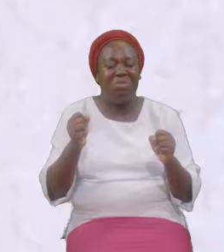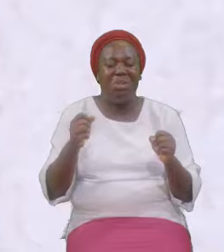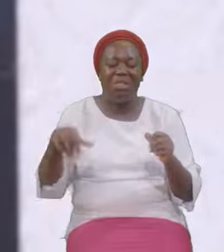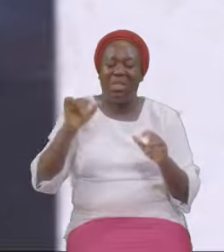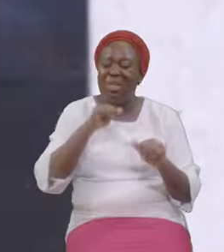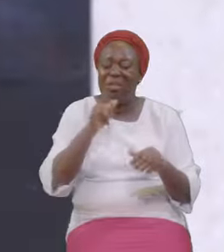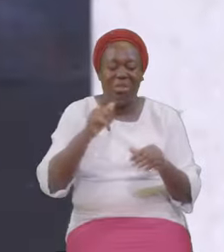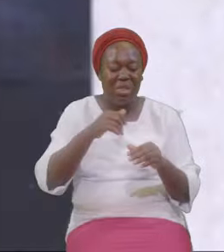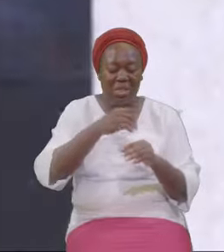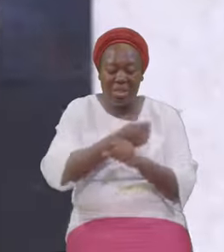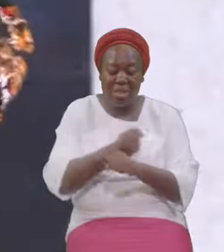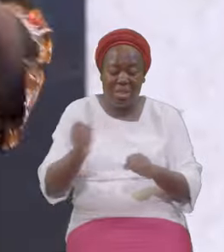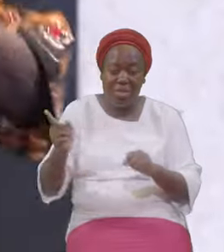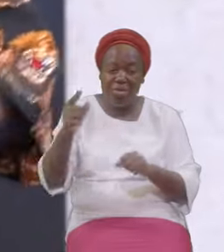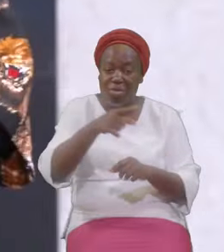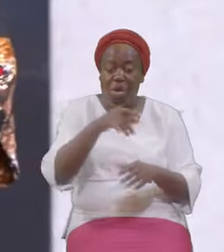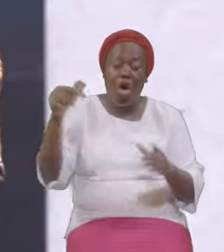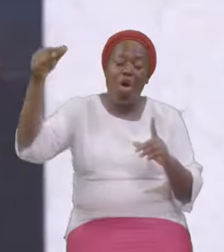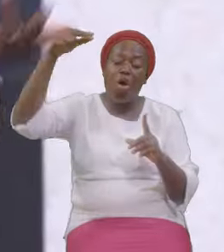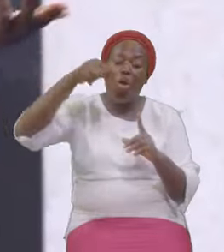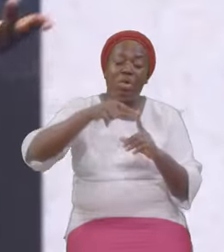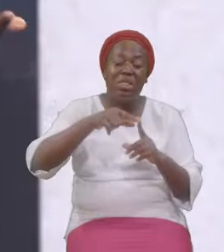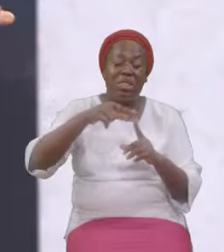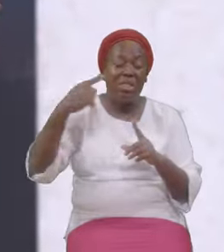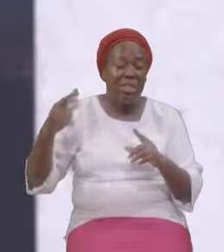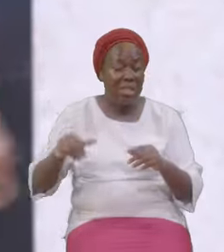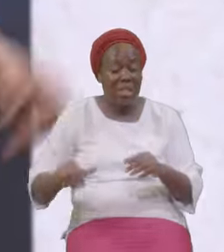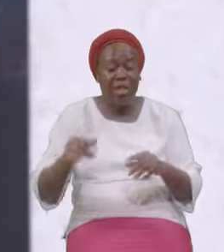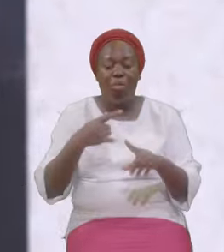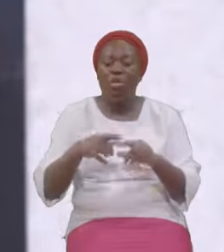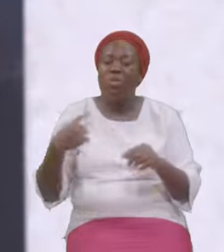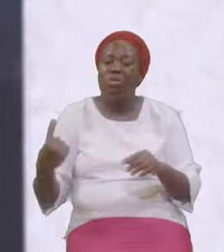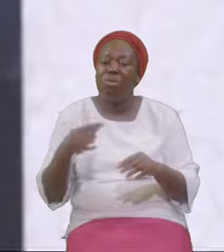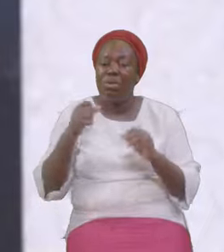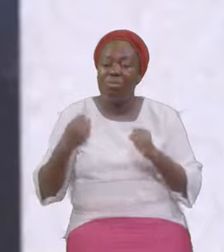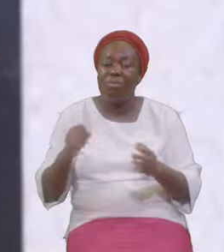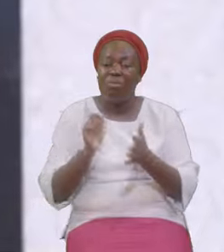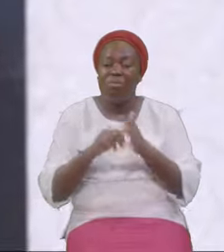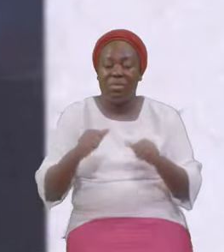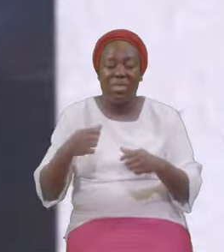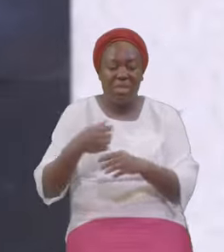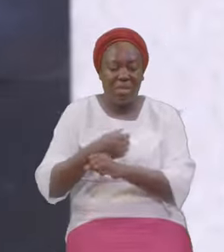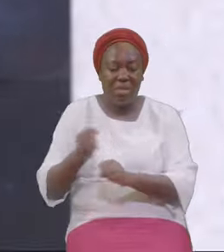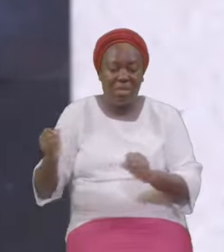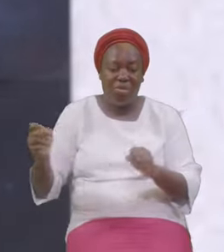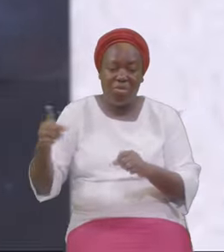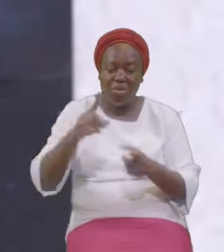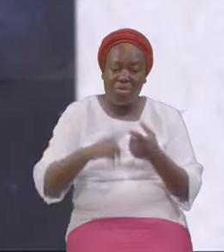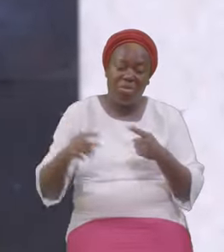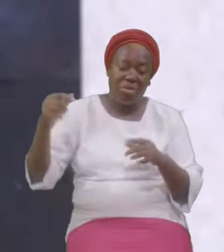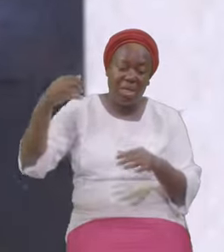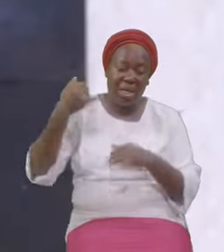until eternity. But the only power that can save you until eternity is this